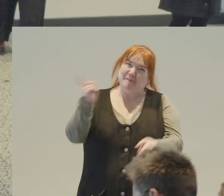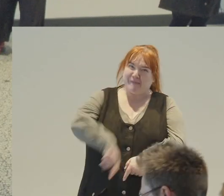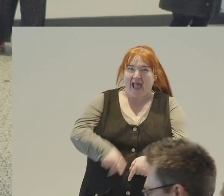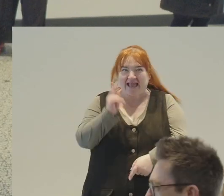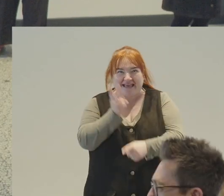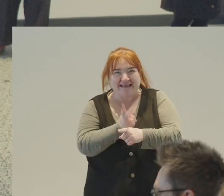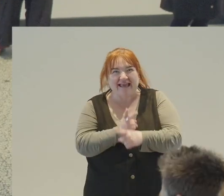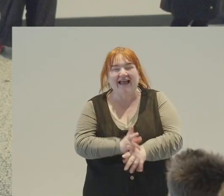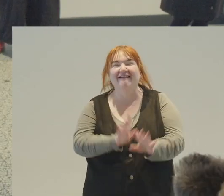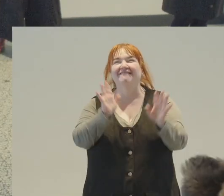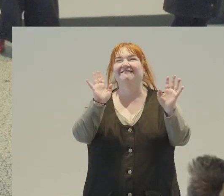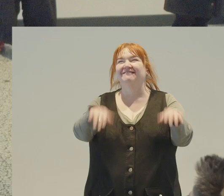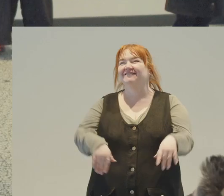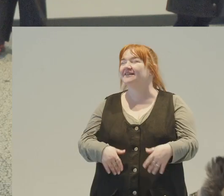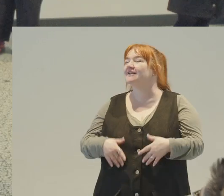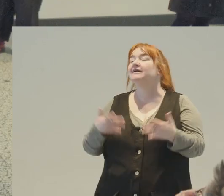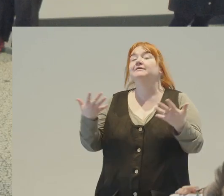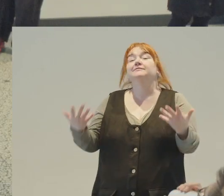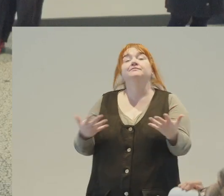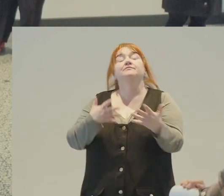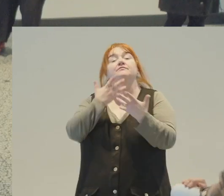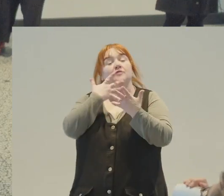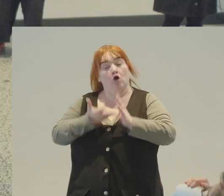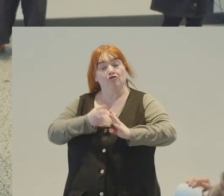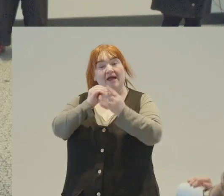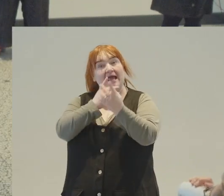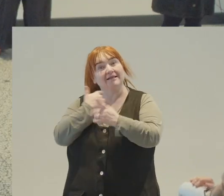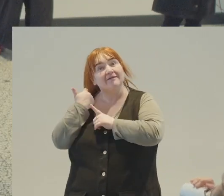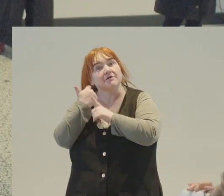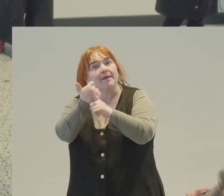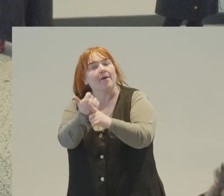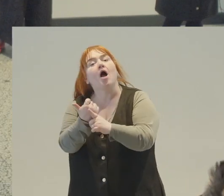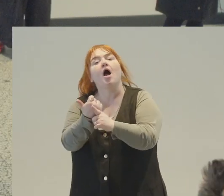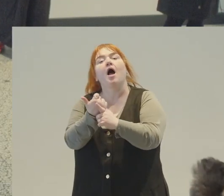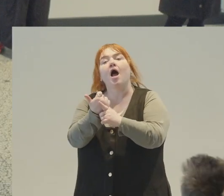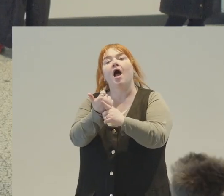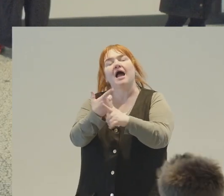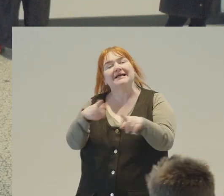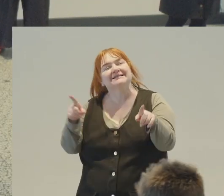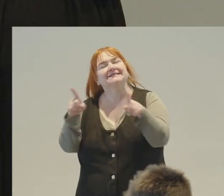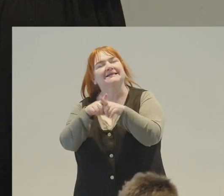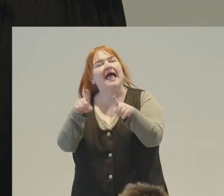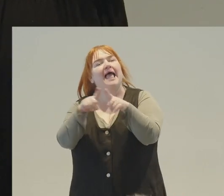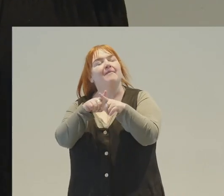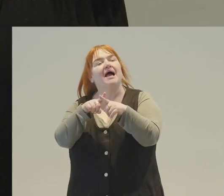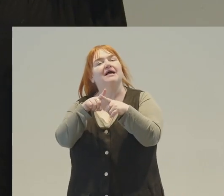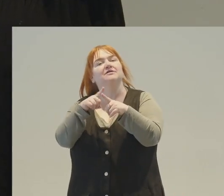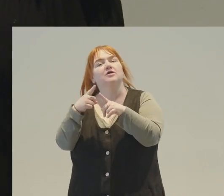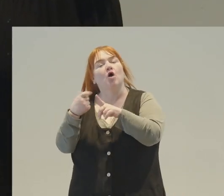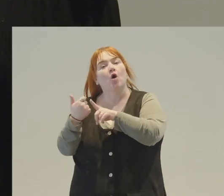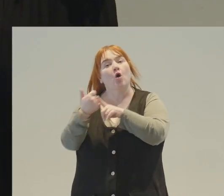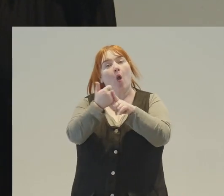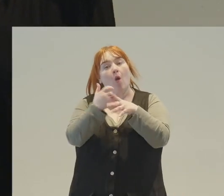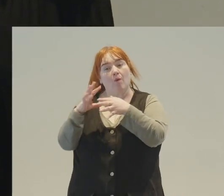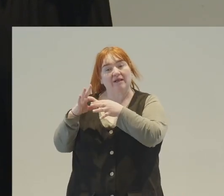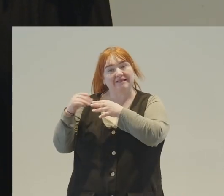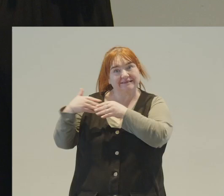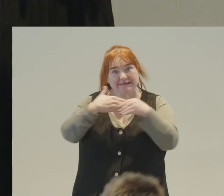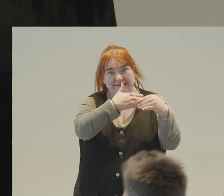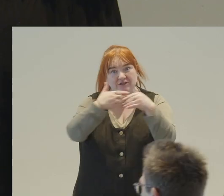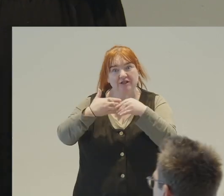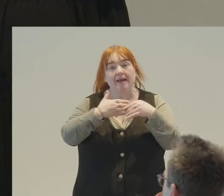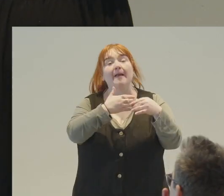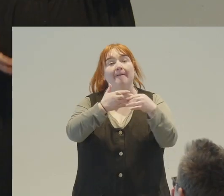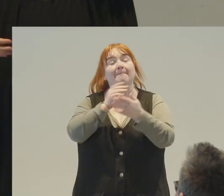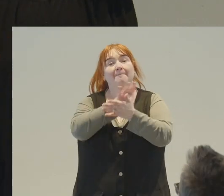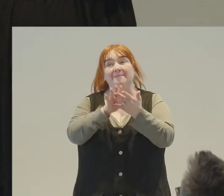We're back again. So creative support, in the same way that co-leadership is one of the things that makes all of this